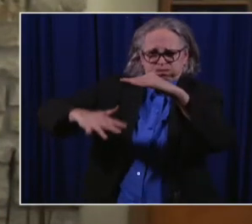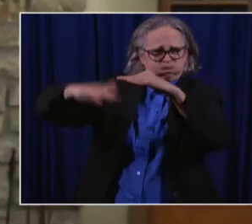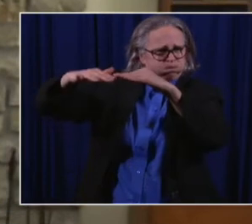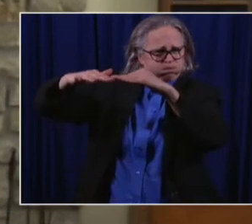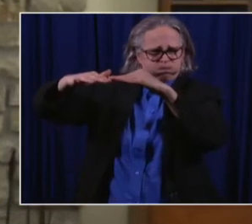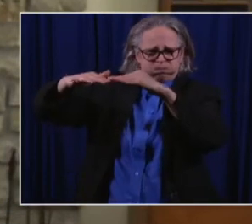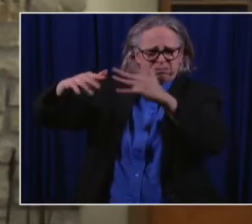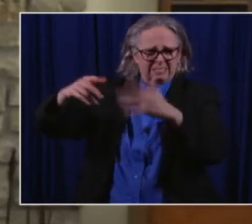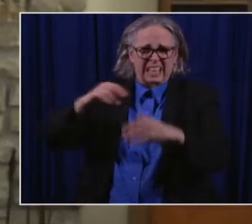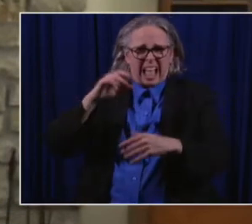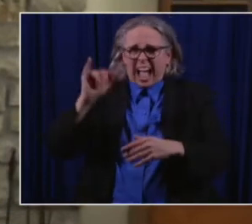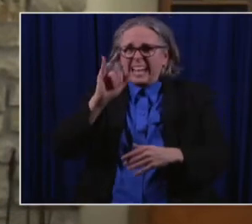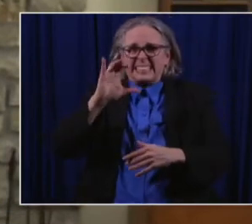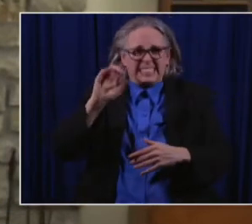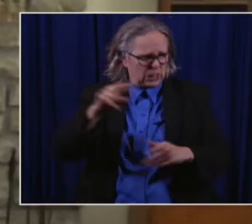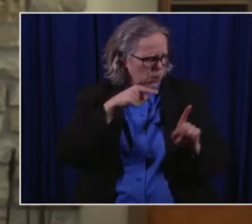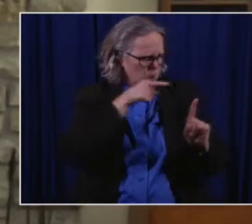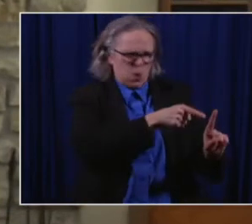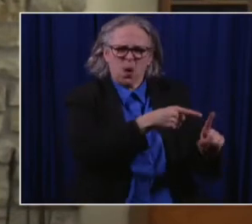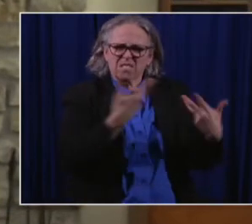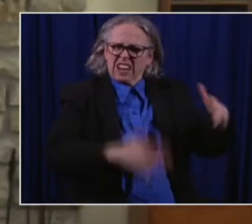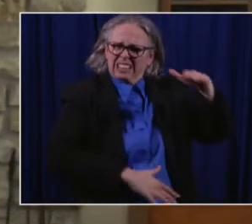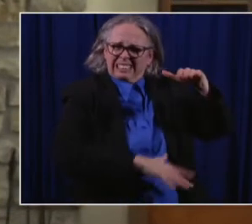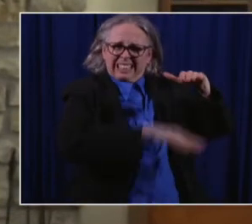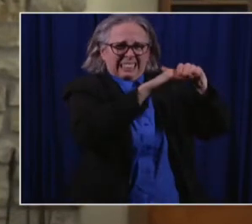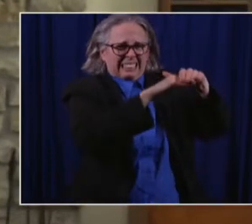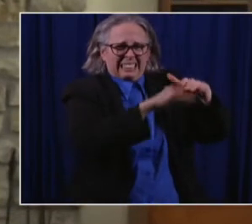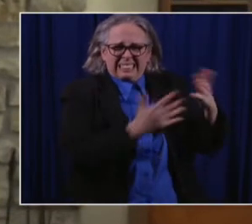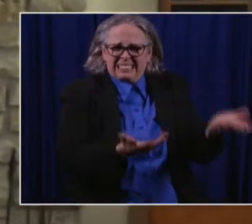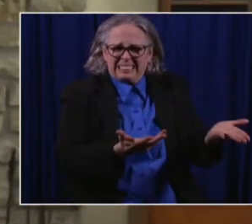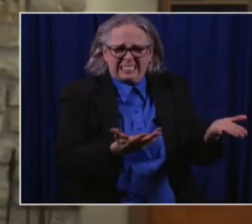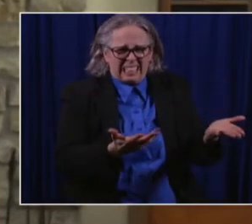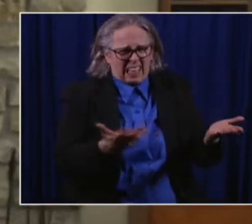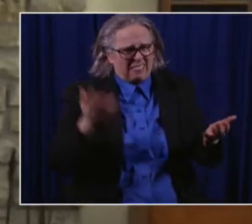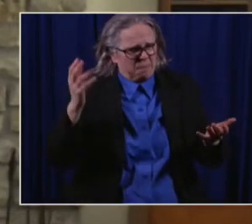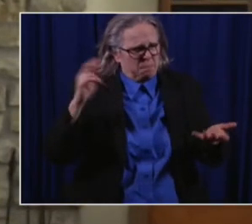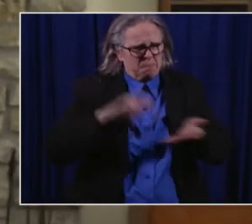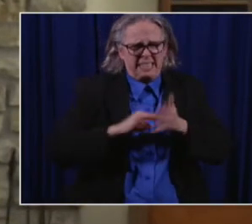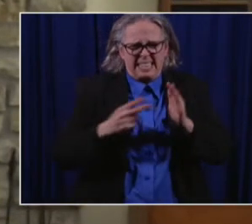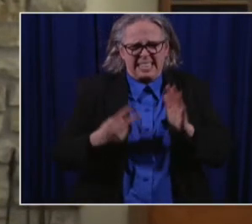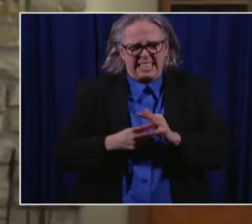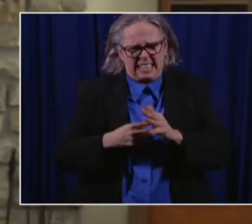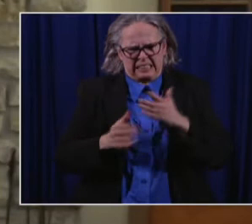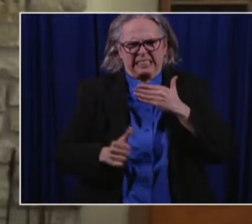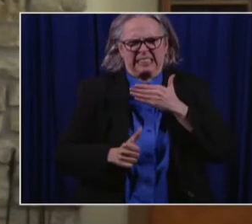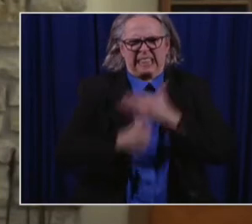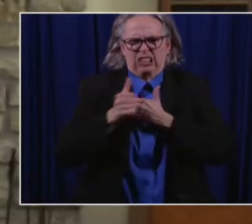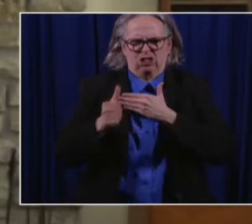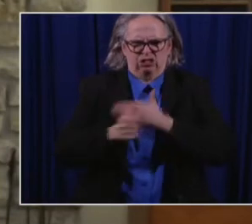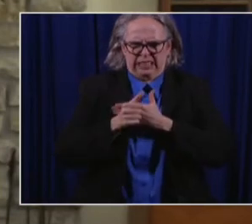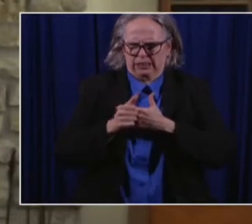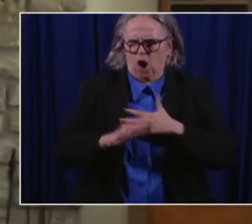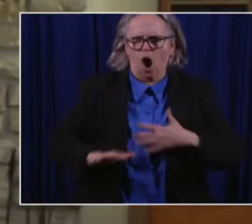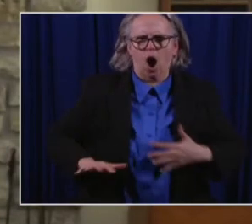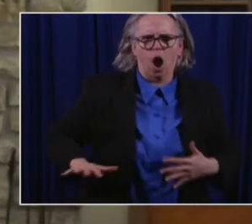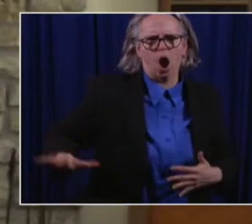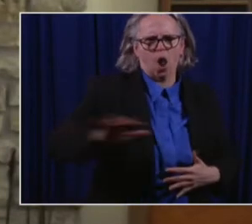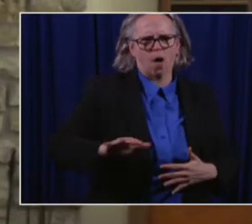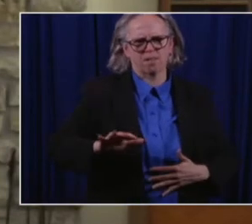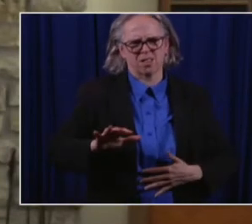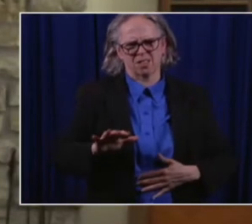other thing, and that tells us what's the danger to our hospitals and therefore to all of